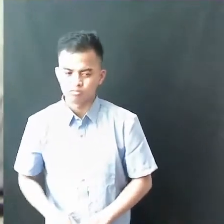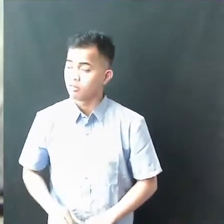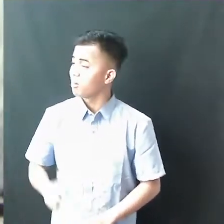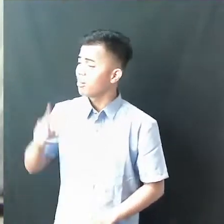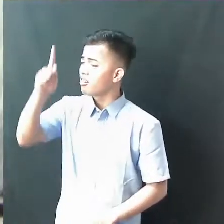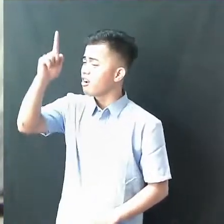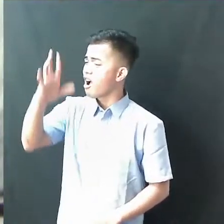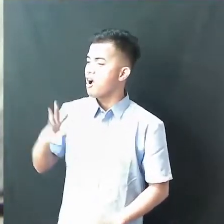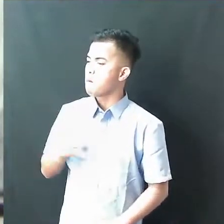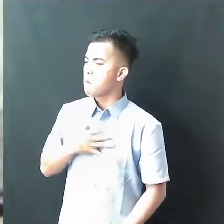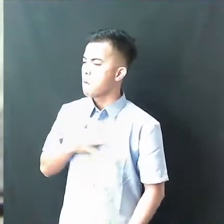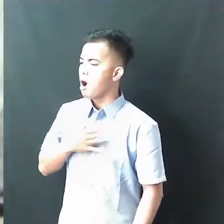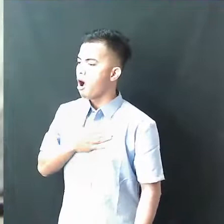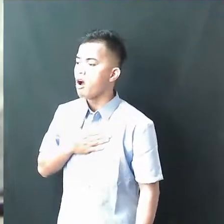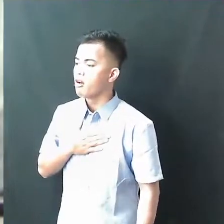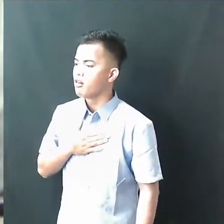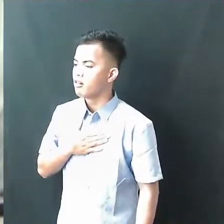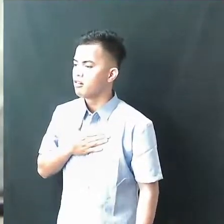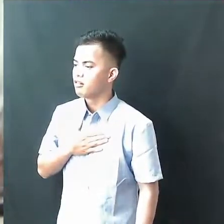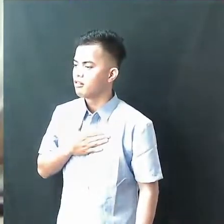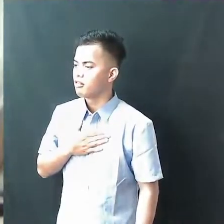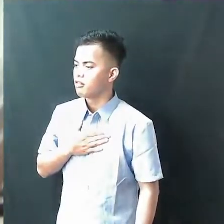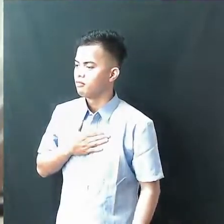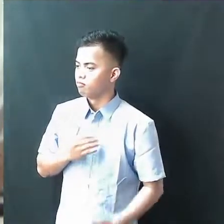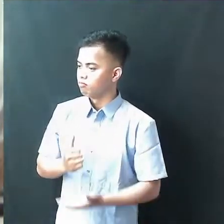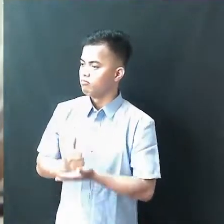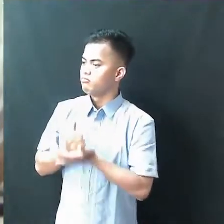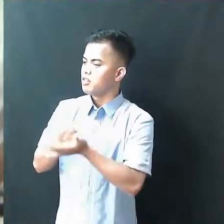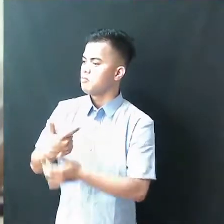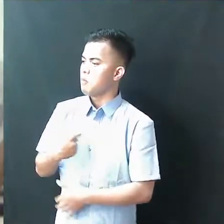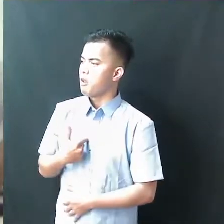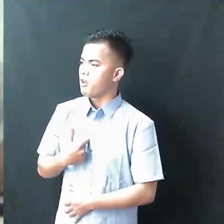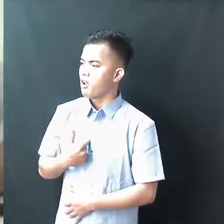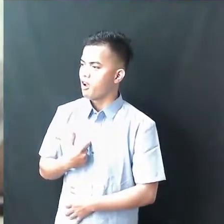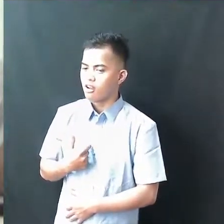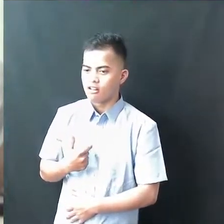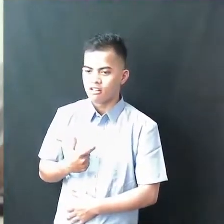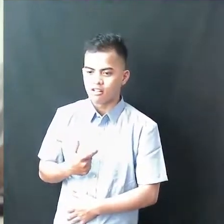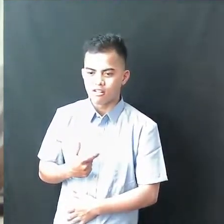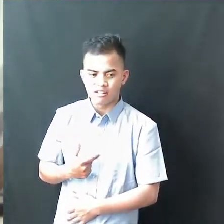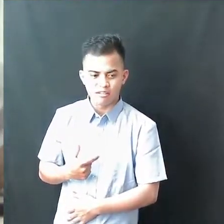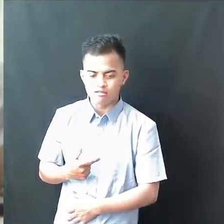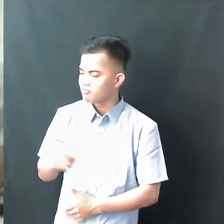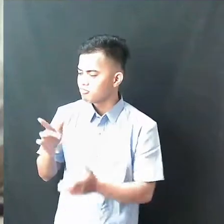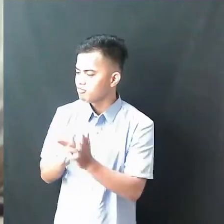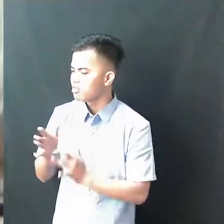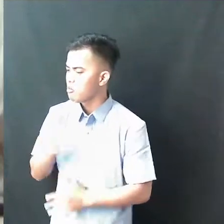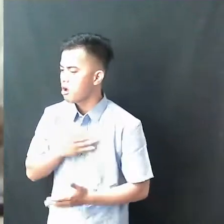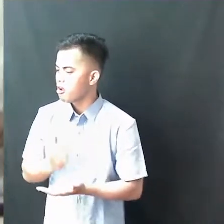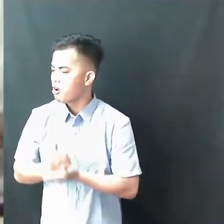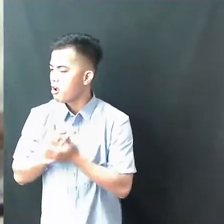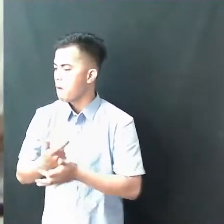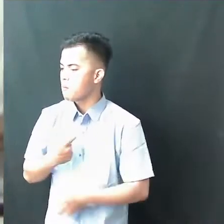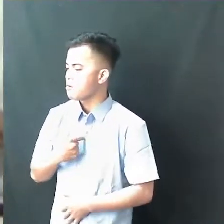Anganu'u ma'u an akung magtataban, ug aku dili maghaluk unsa